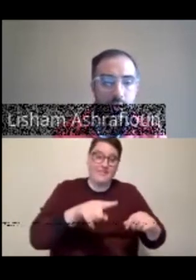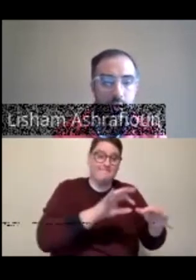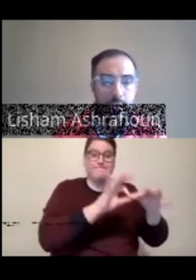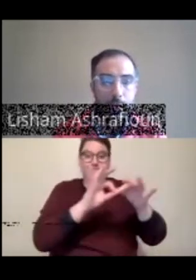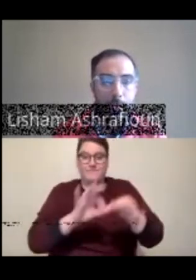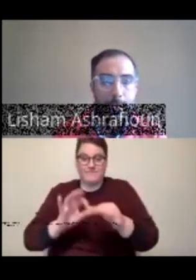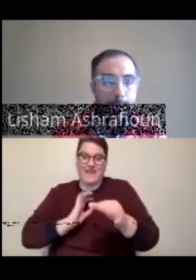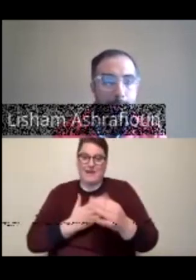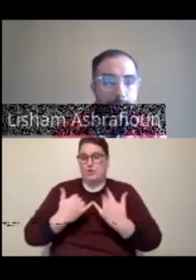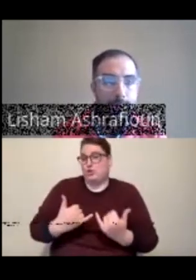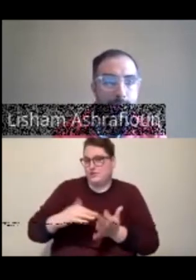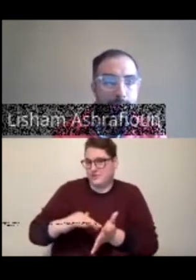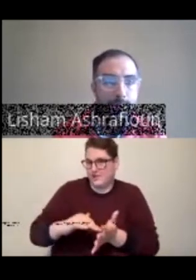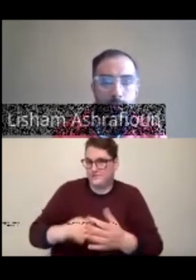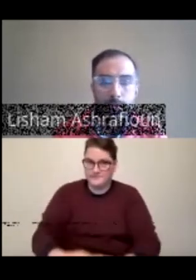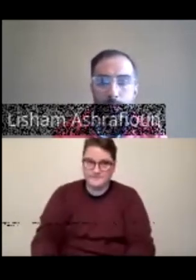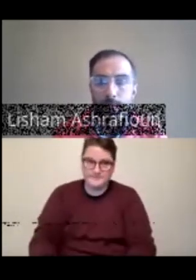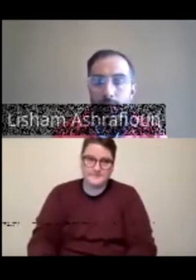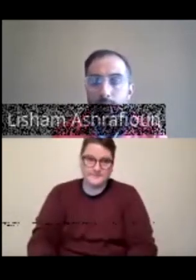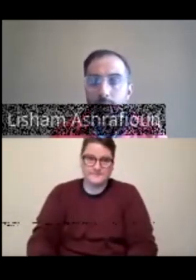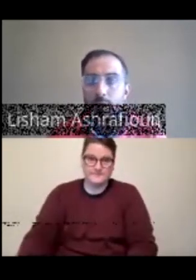current study.